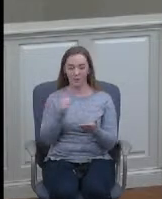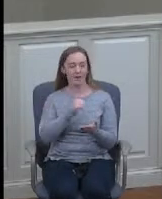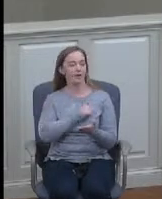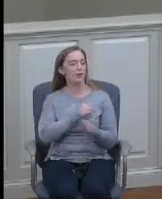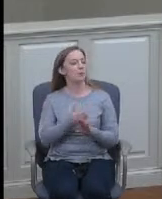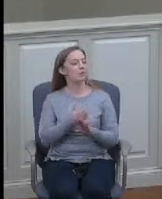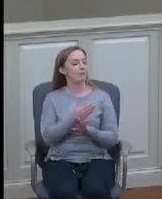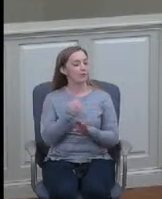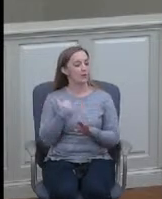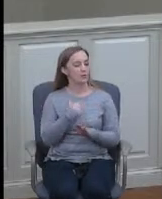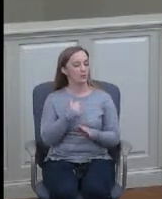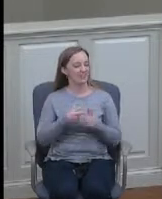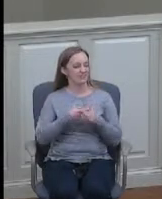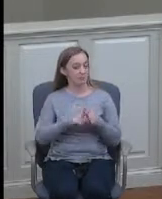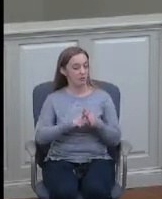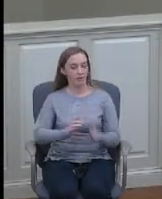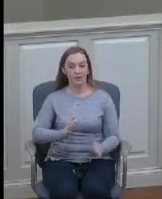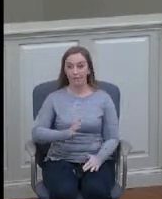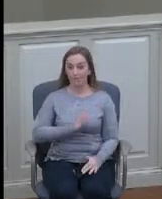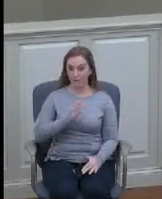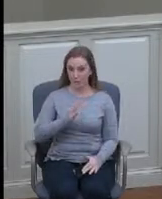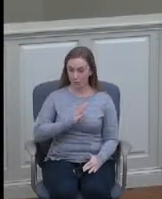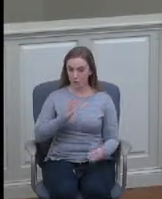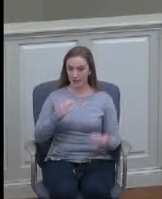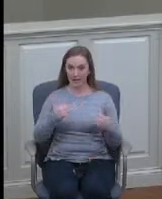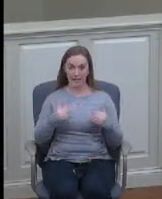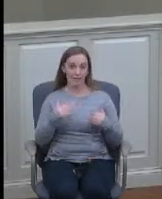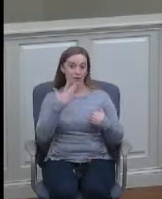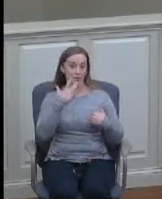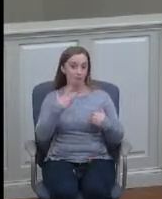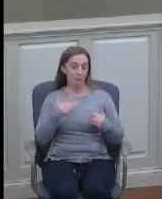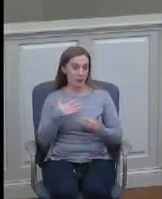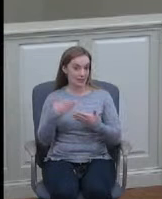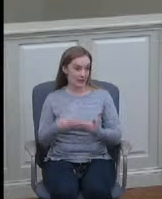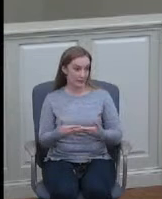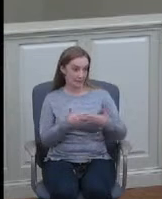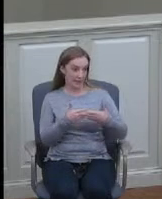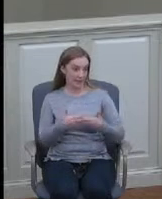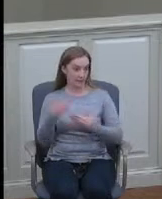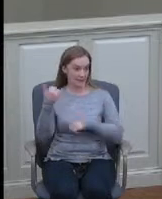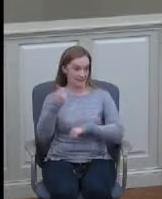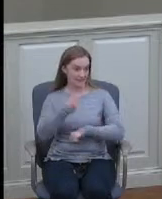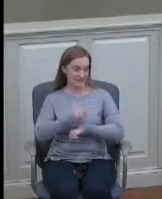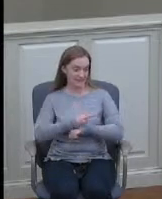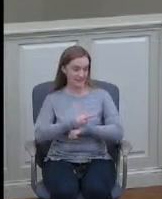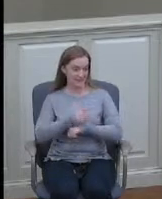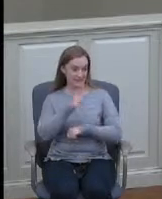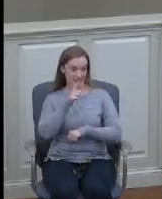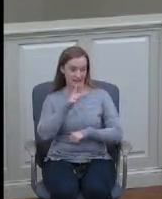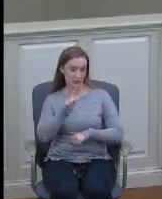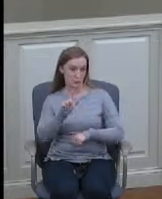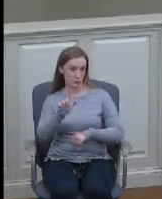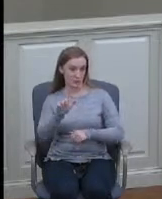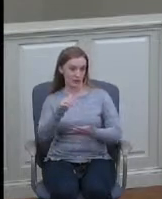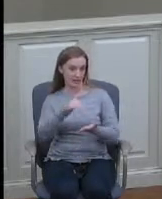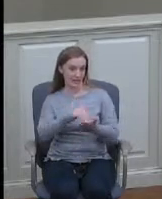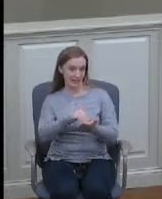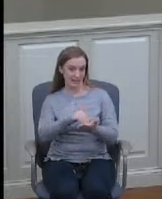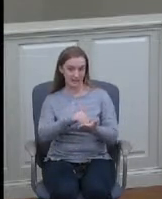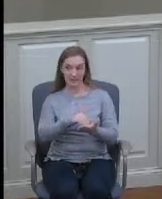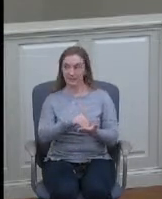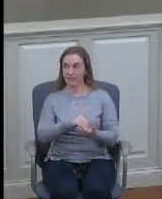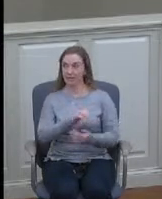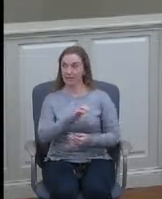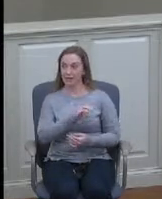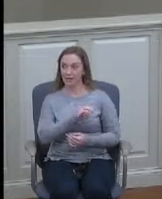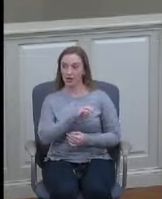started officially, we have a birthday baby with us today, turned 21 again. Yes, yes.